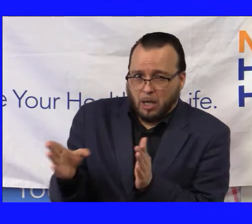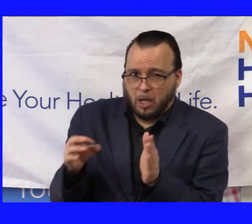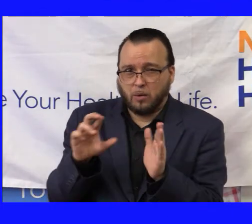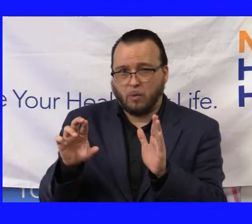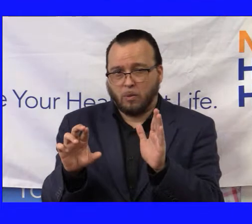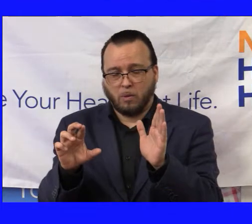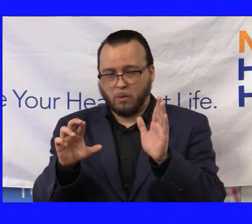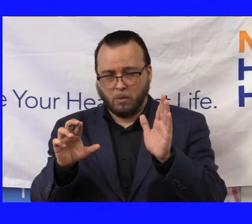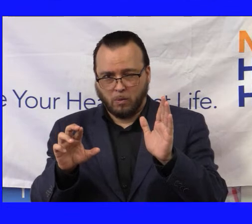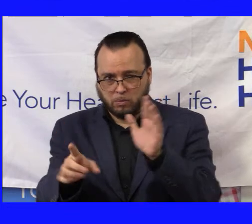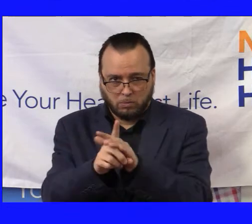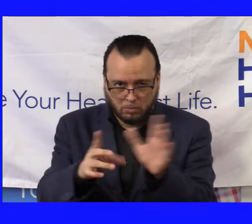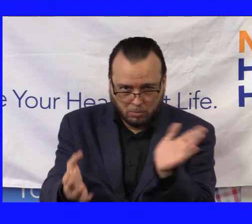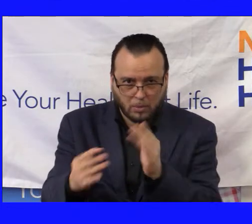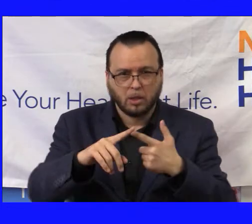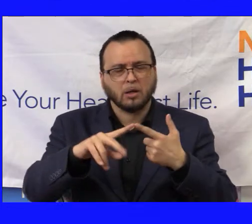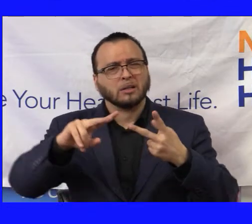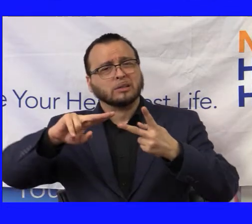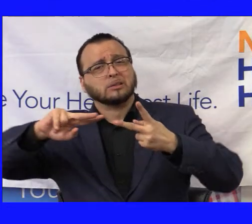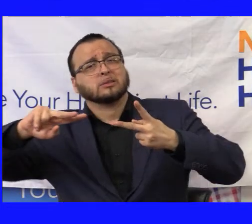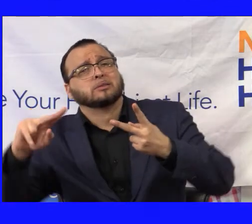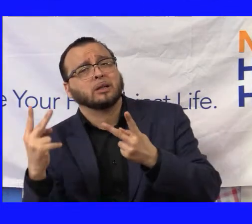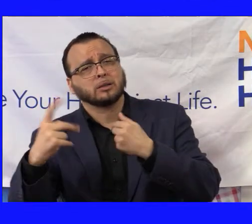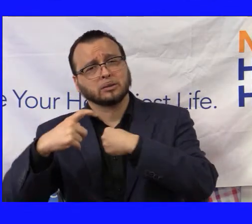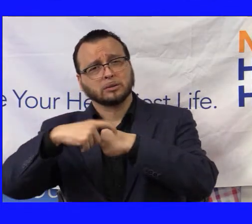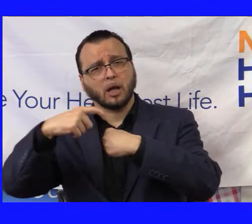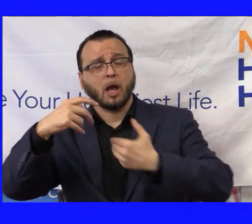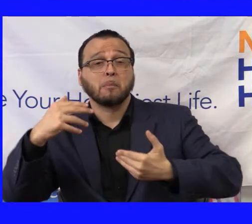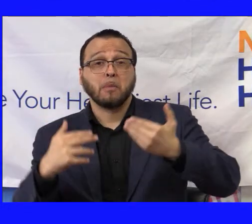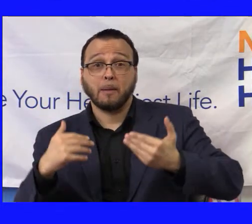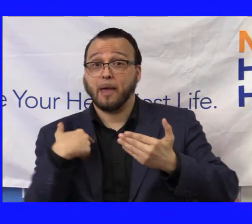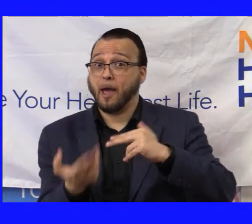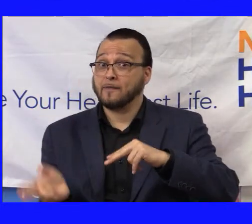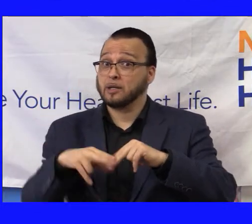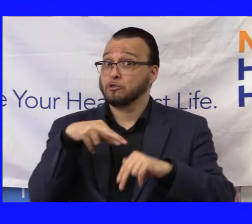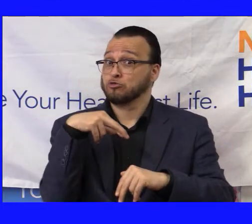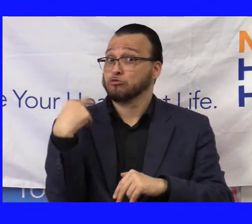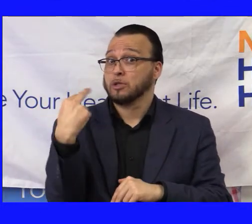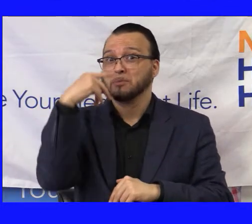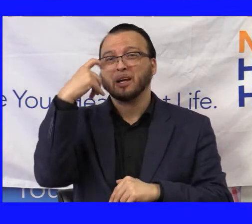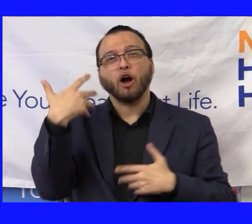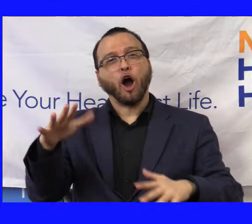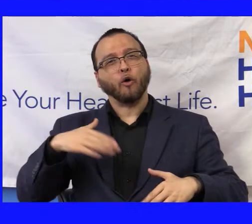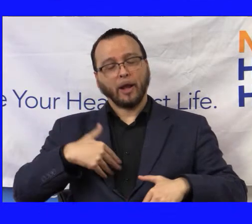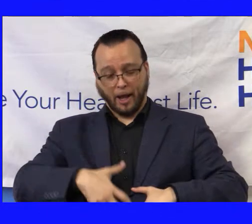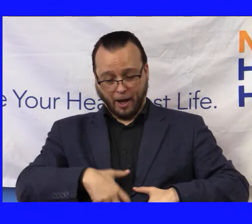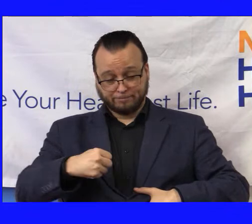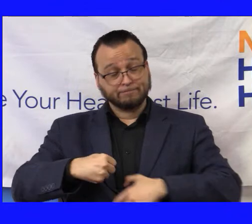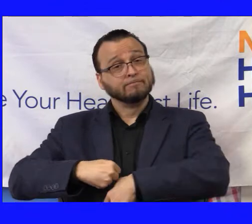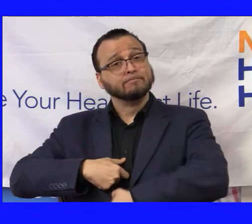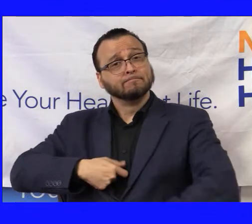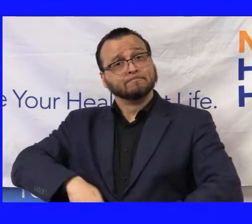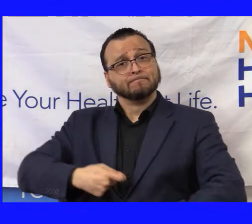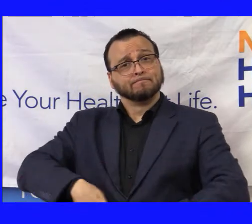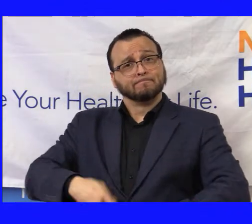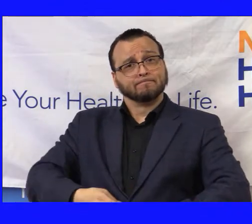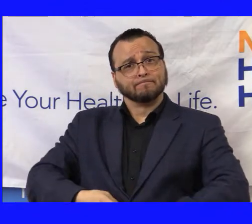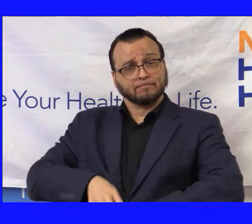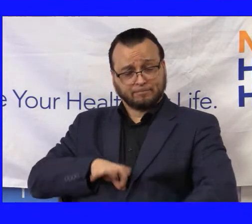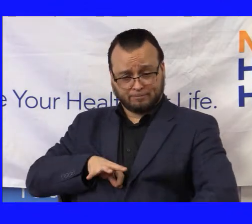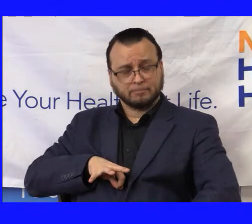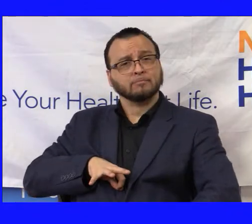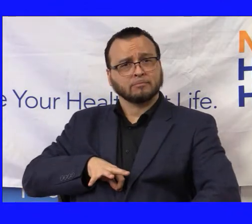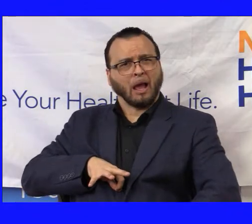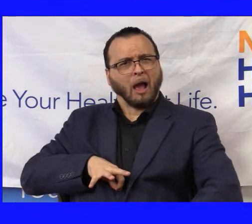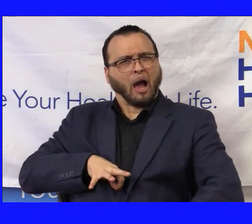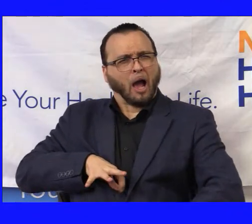a dangerous delivery in terms of, since there is an incision that has now been repaired on the uterus from the primary delivery, there's an increased risk for things